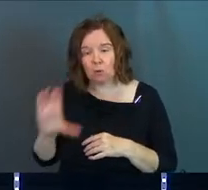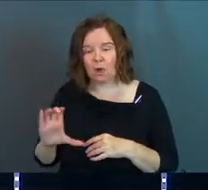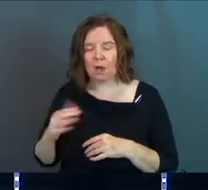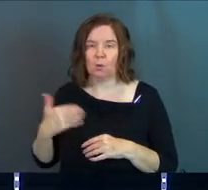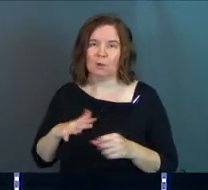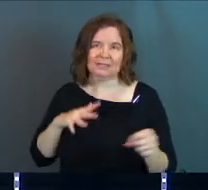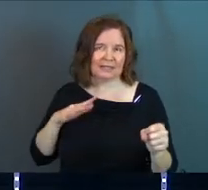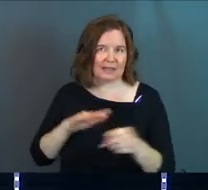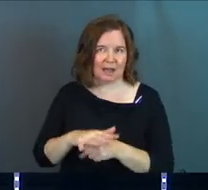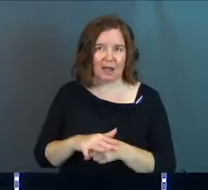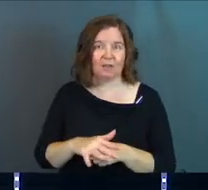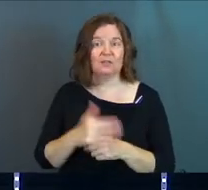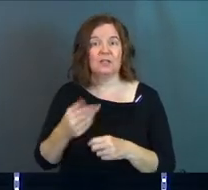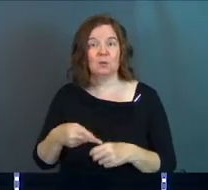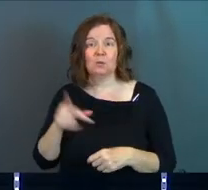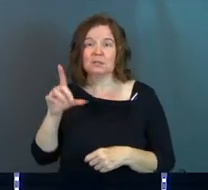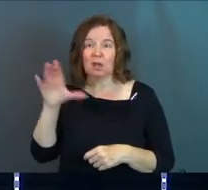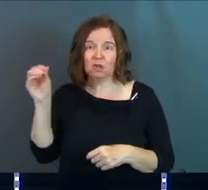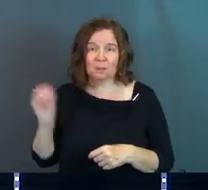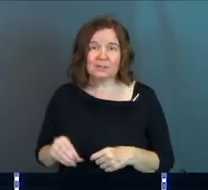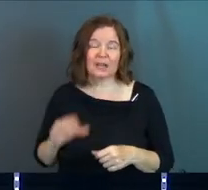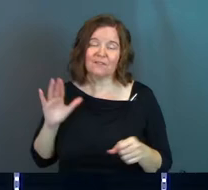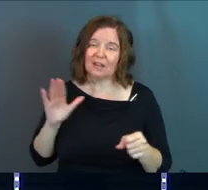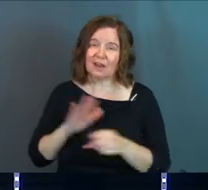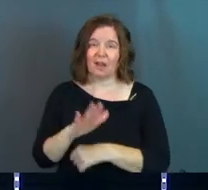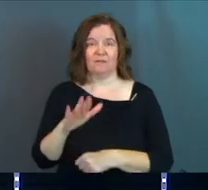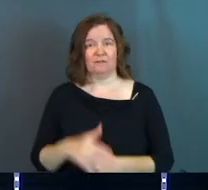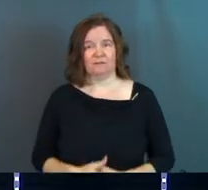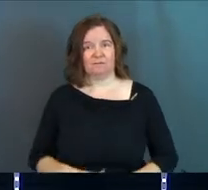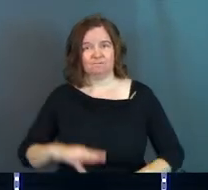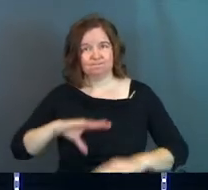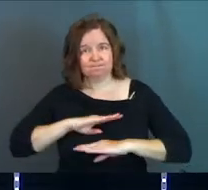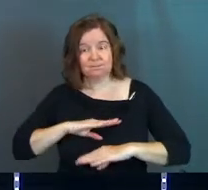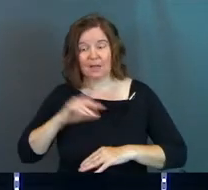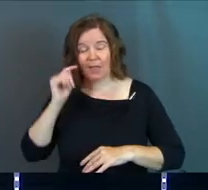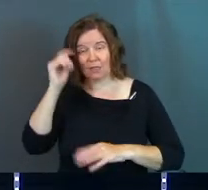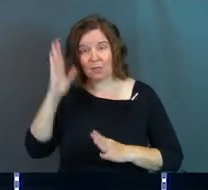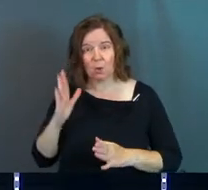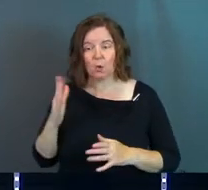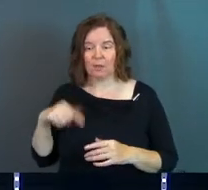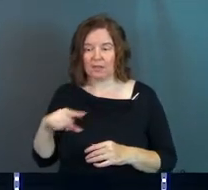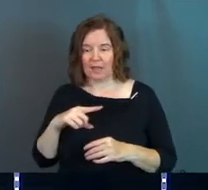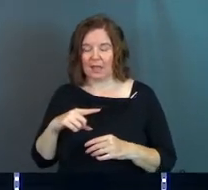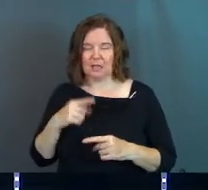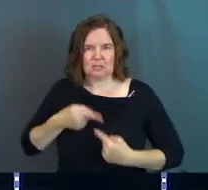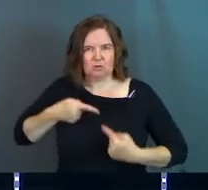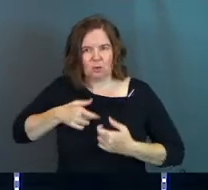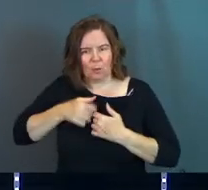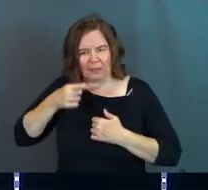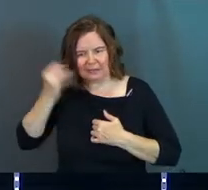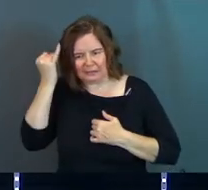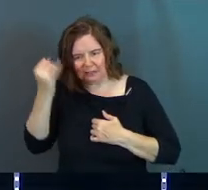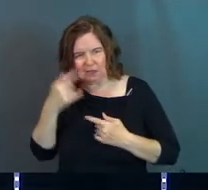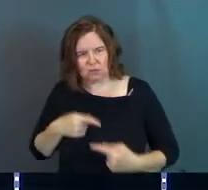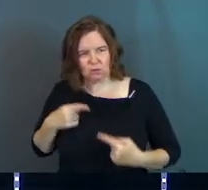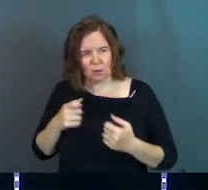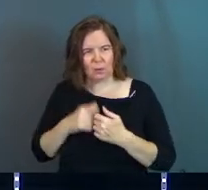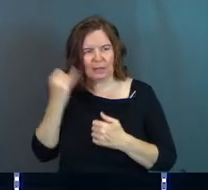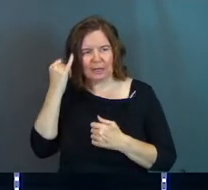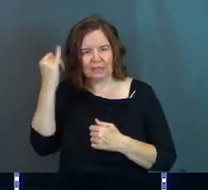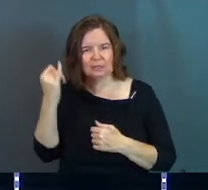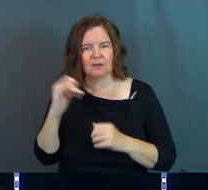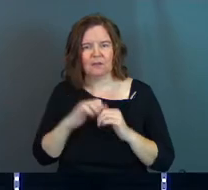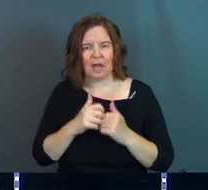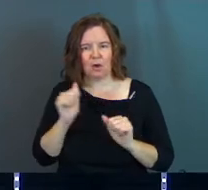was enough. It was 100% enough. And theologians, man, they struggle with this idea. They struggle with the